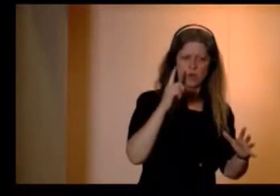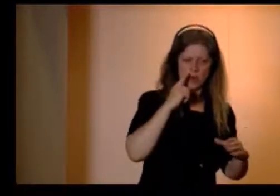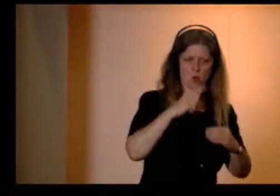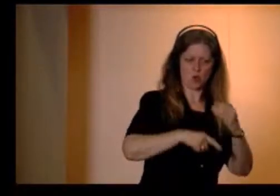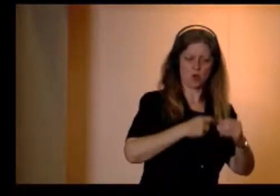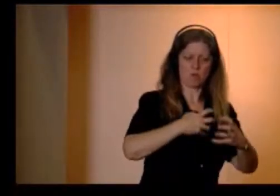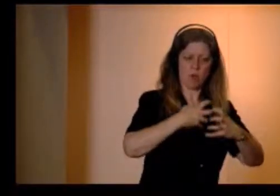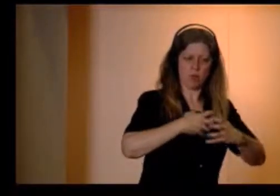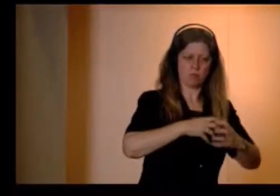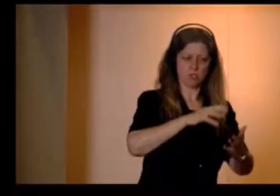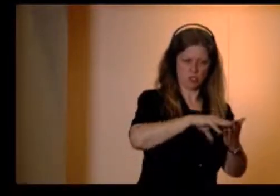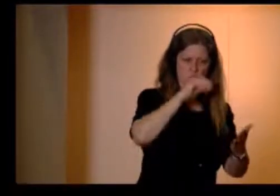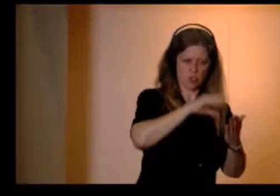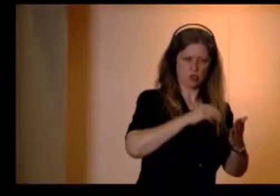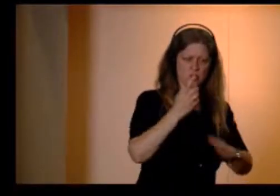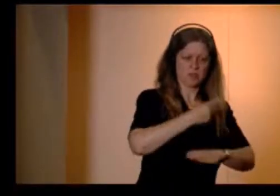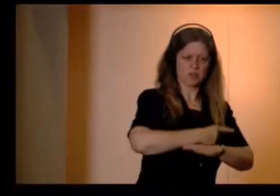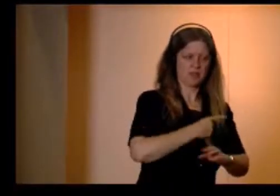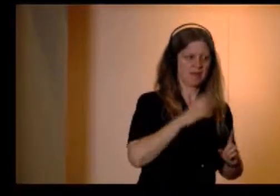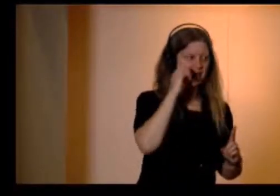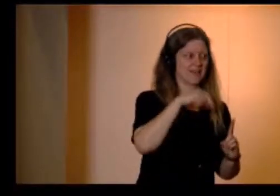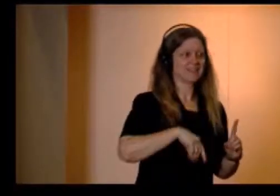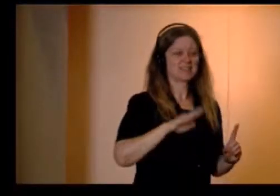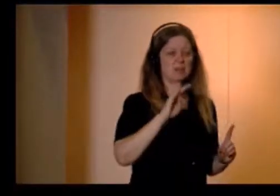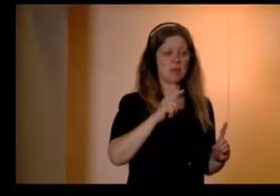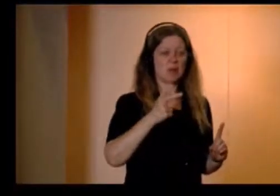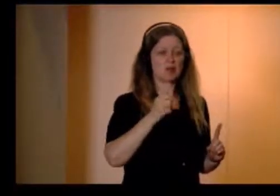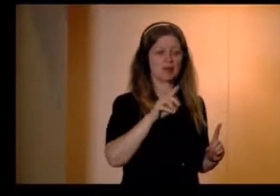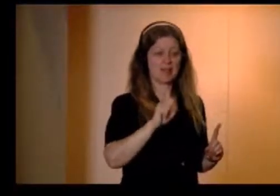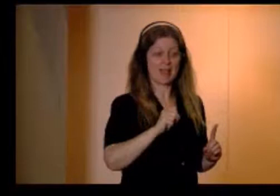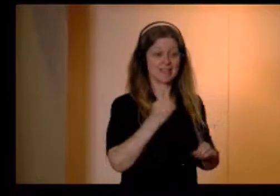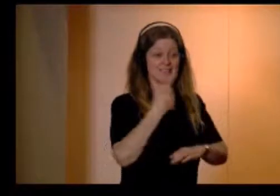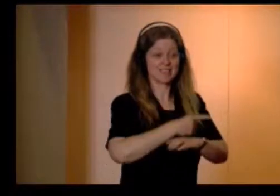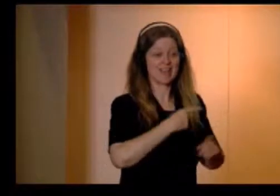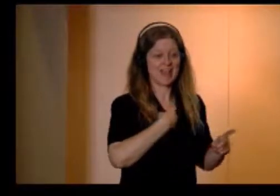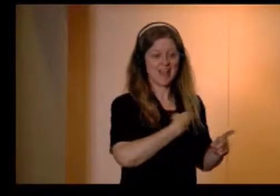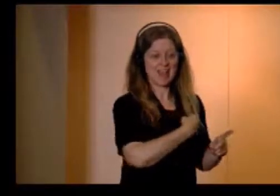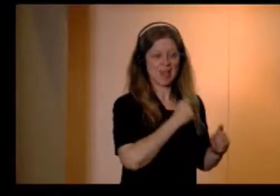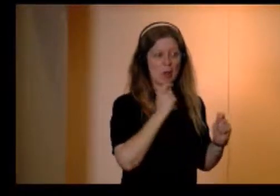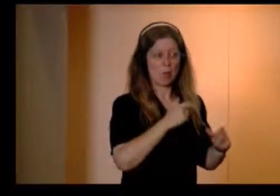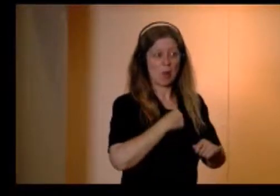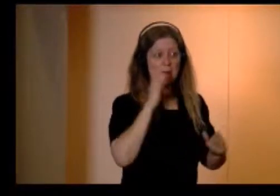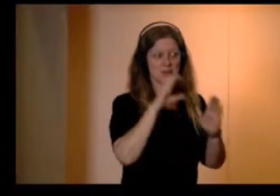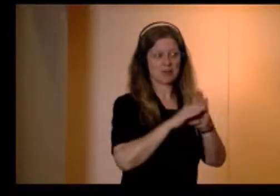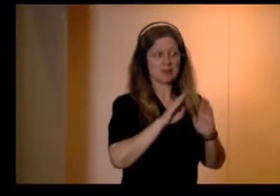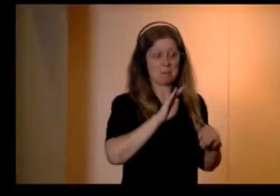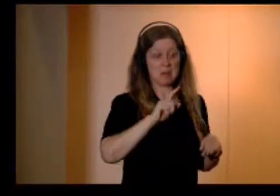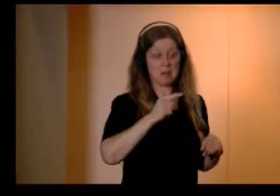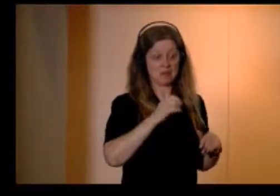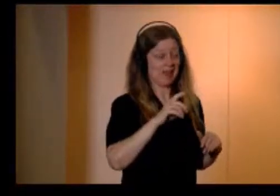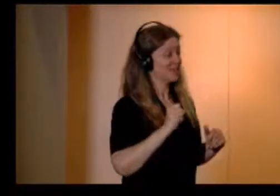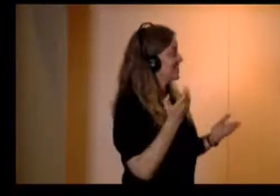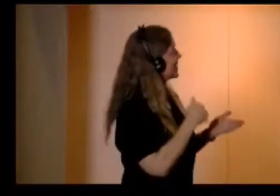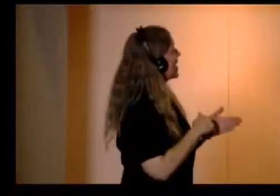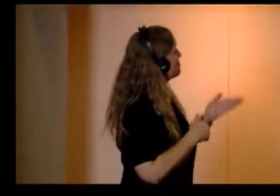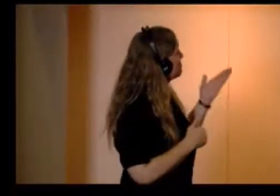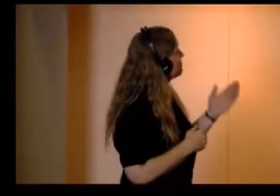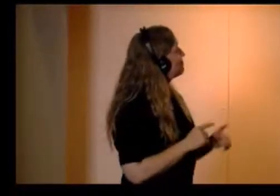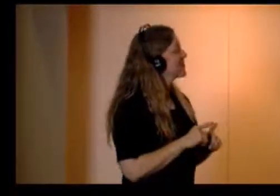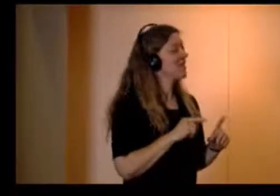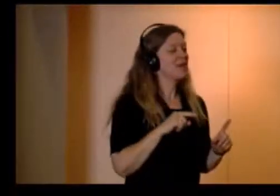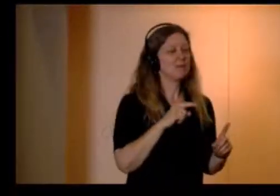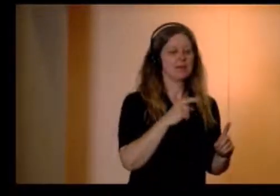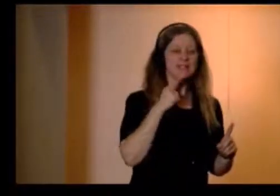And I guess this is the Bill Gates session. We all have pictures of Bill Gates. But back in 2004, he said, if you invent